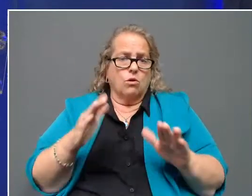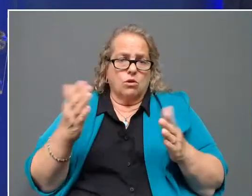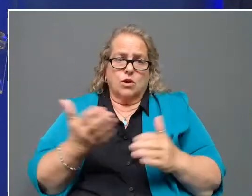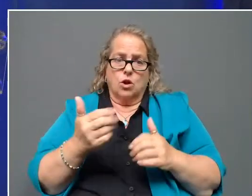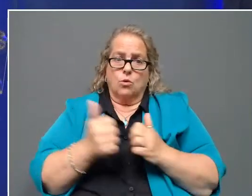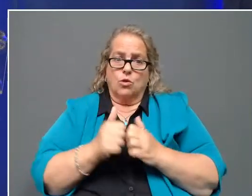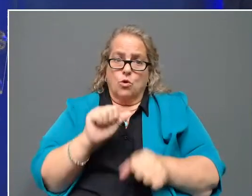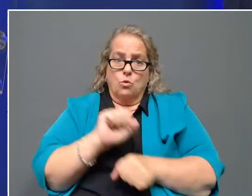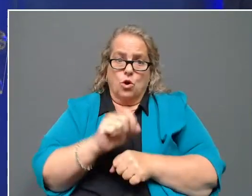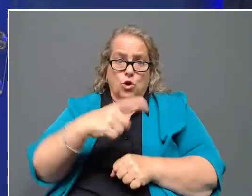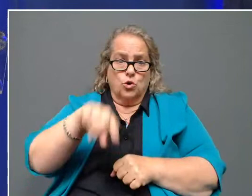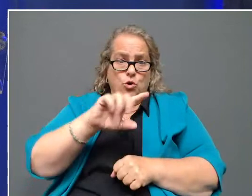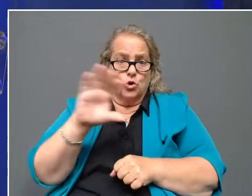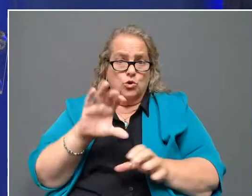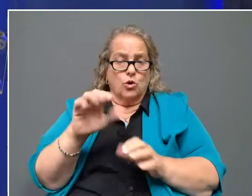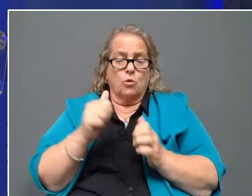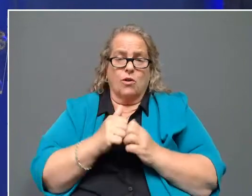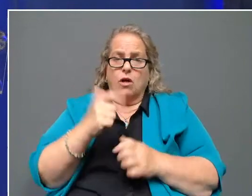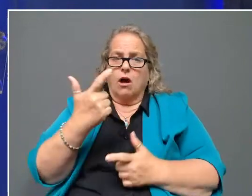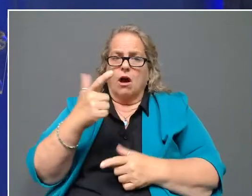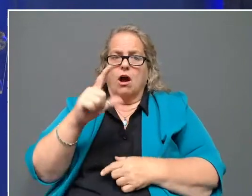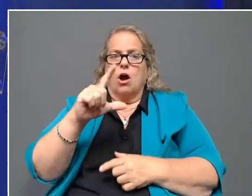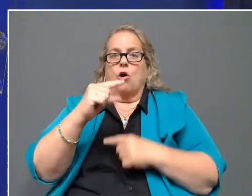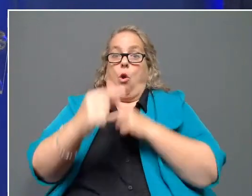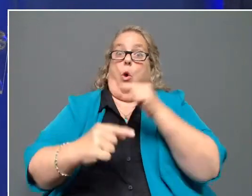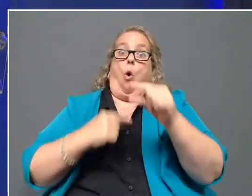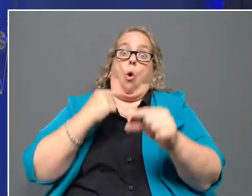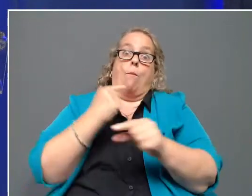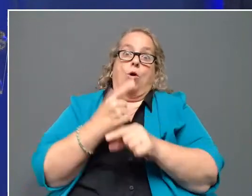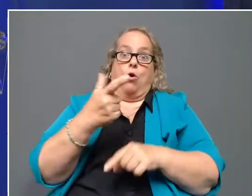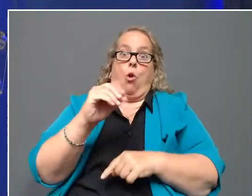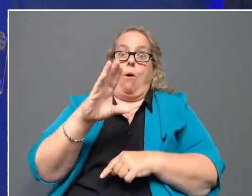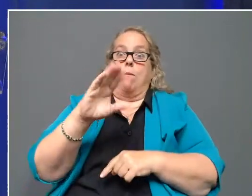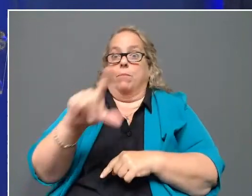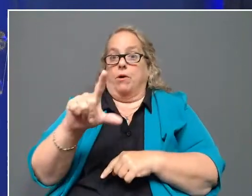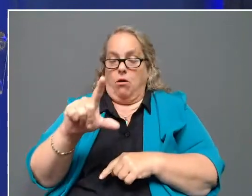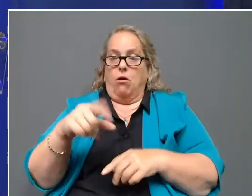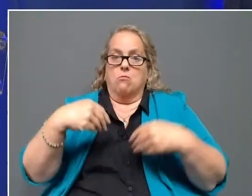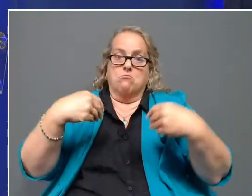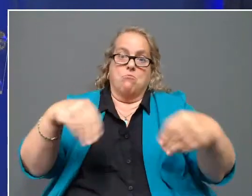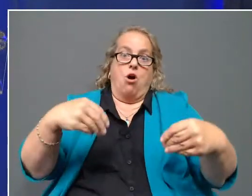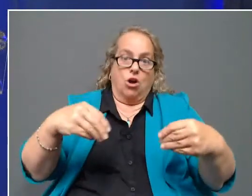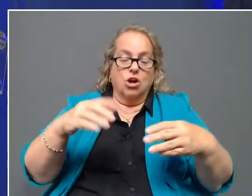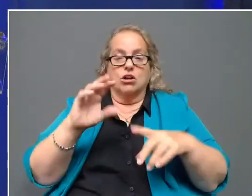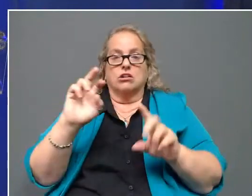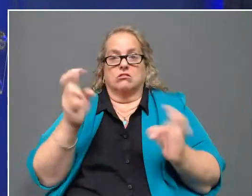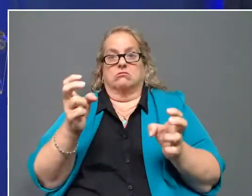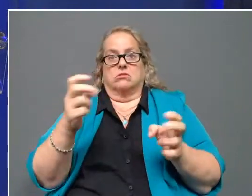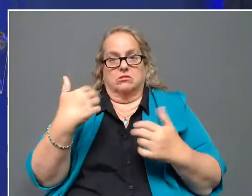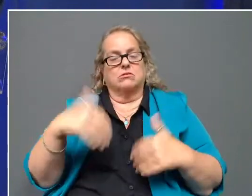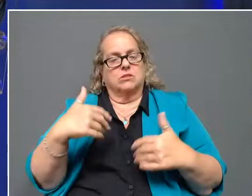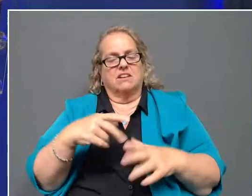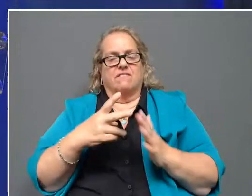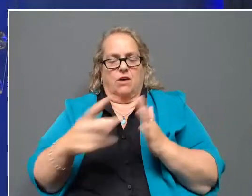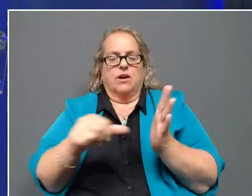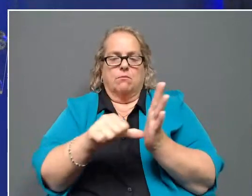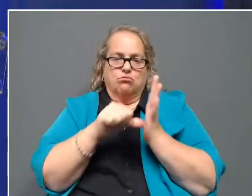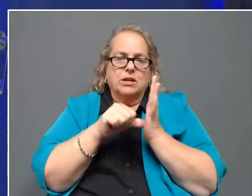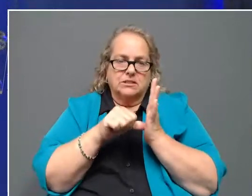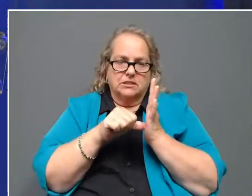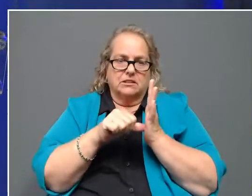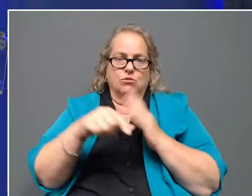global competitor and global market share gainer is just super impressive. You all have a long, beloved presence